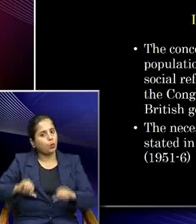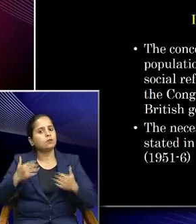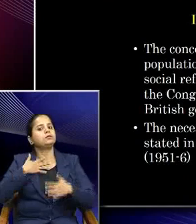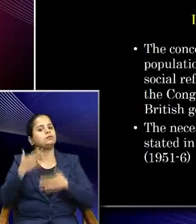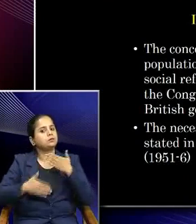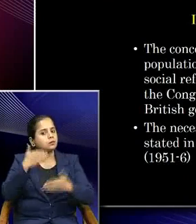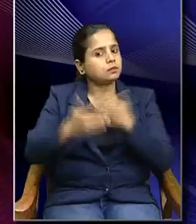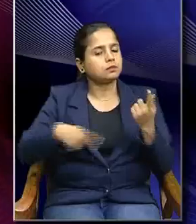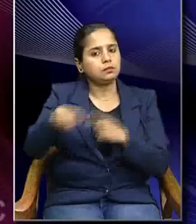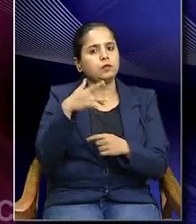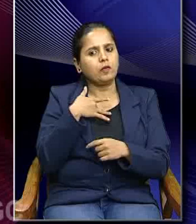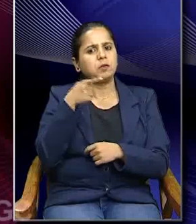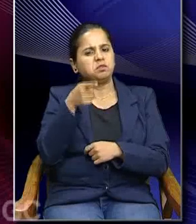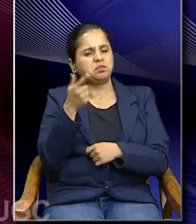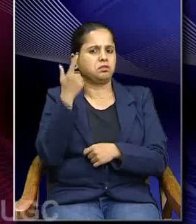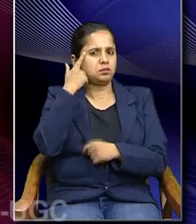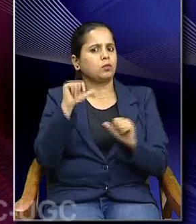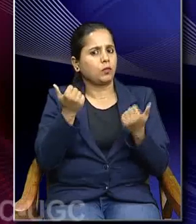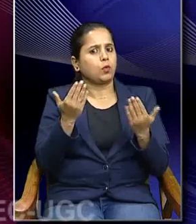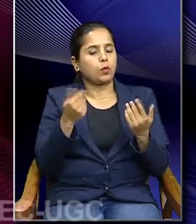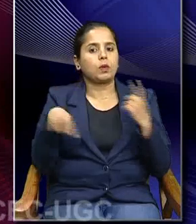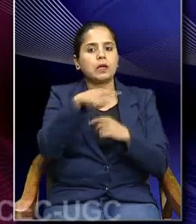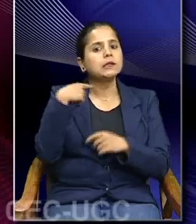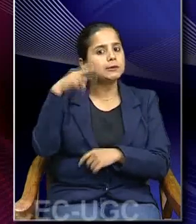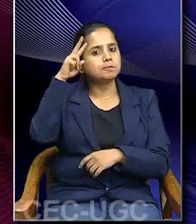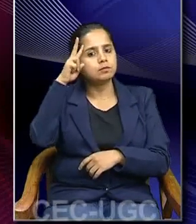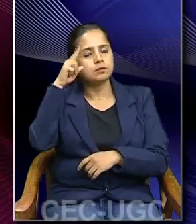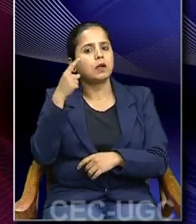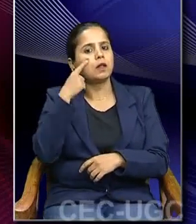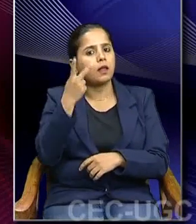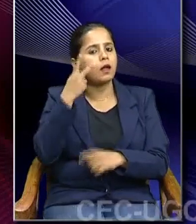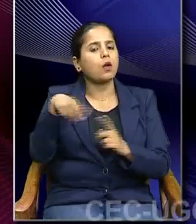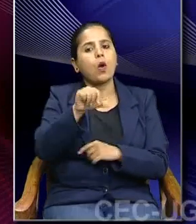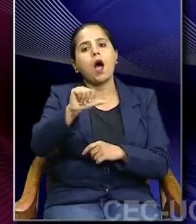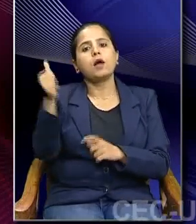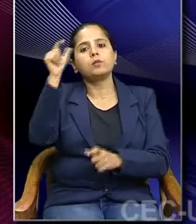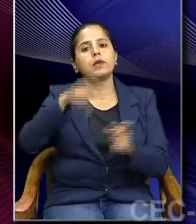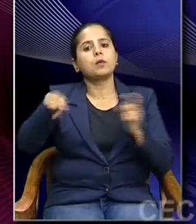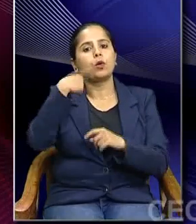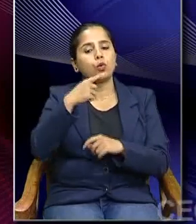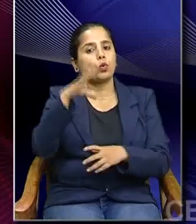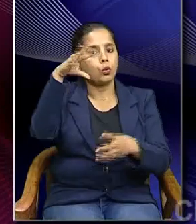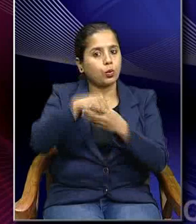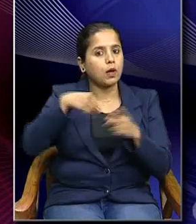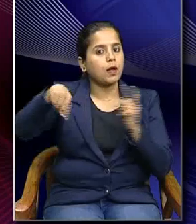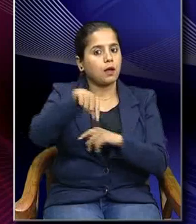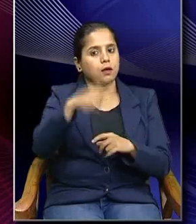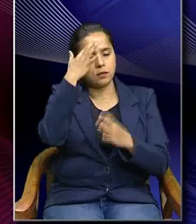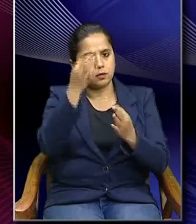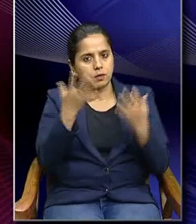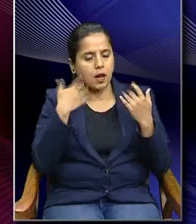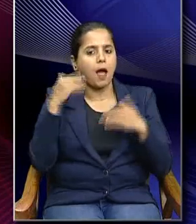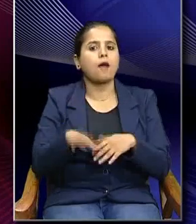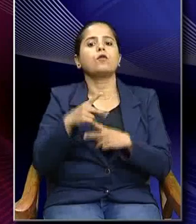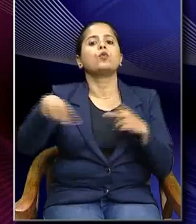an egalitarian. So therefore, they raised this concern, and other people who included were intellectuals,